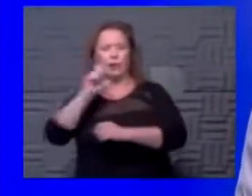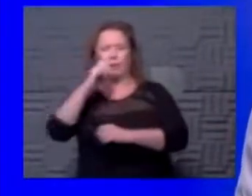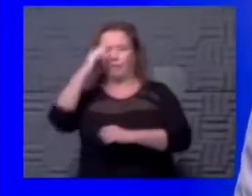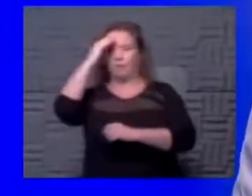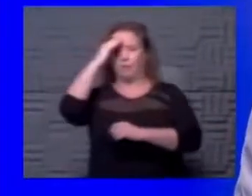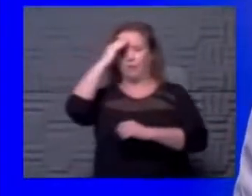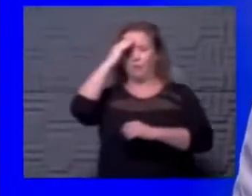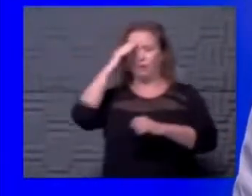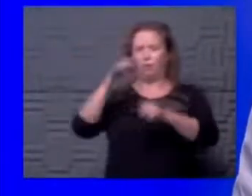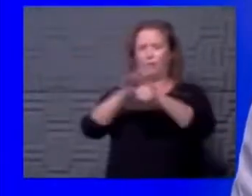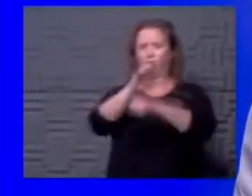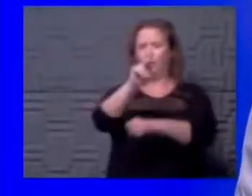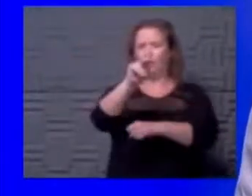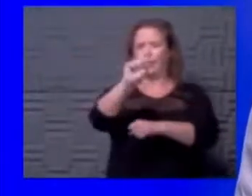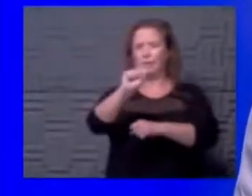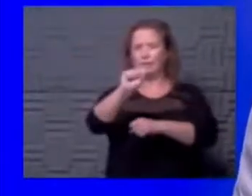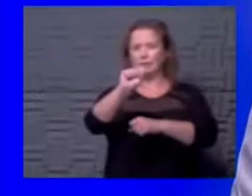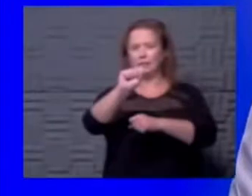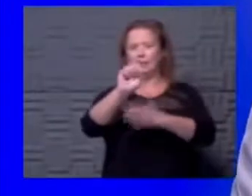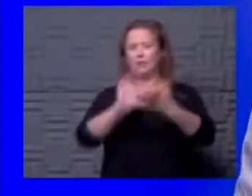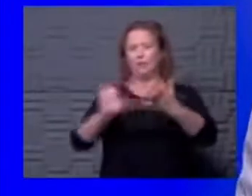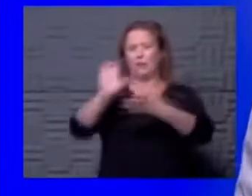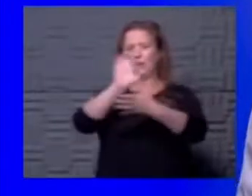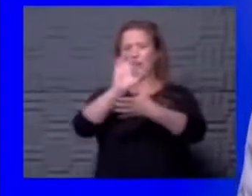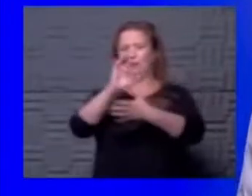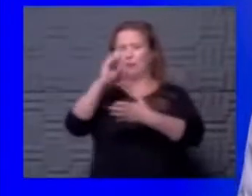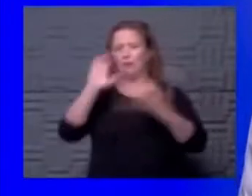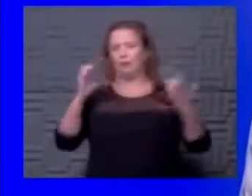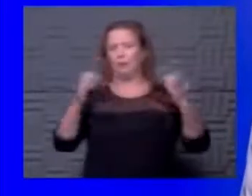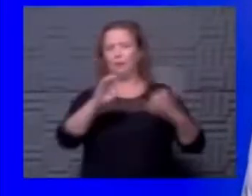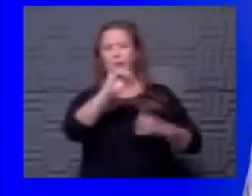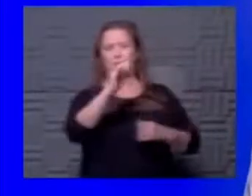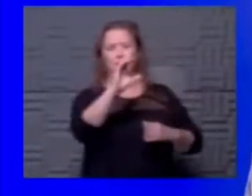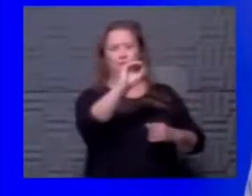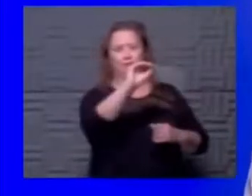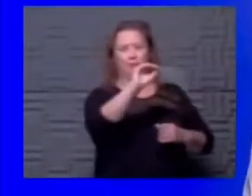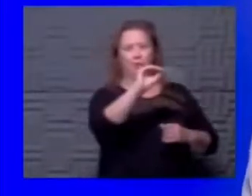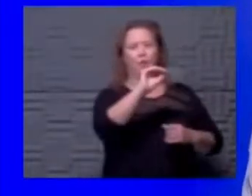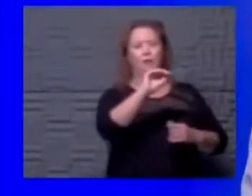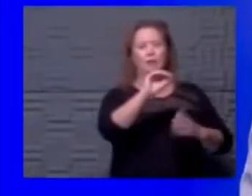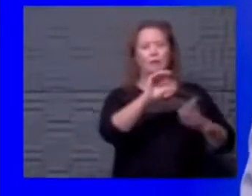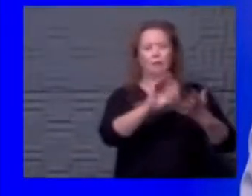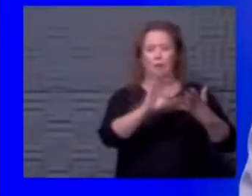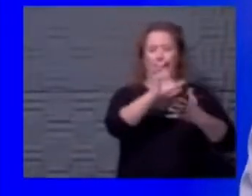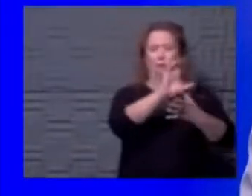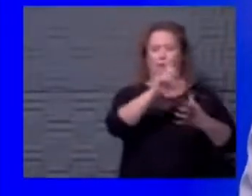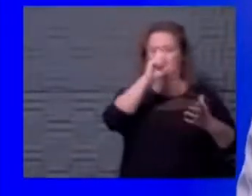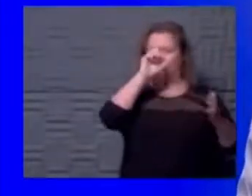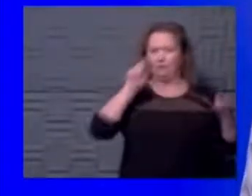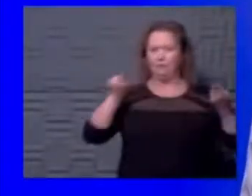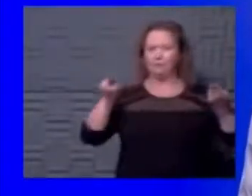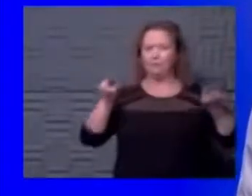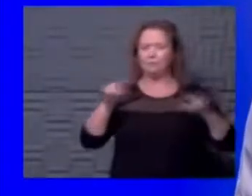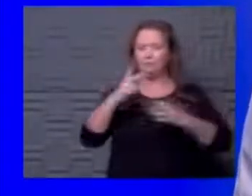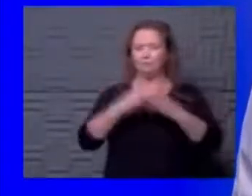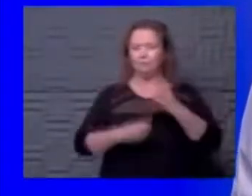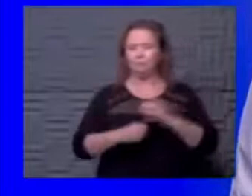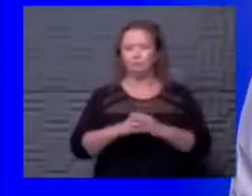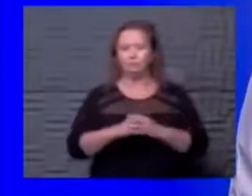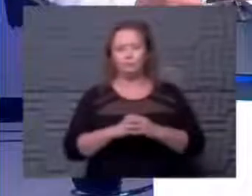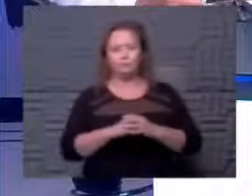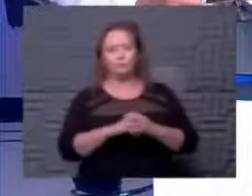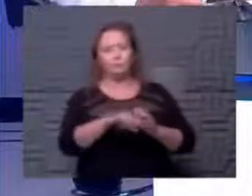familiar with the full Kansas State gating criteria as I am with the Johnson County gating criteria, so I think that's an aspect as well.